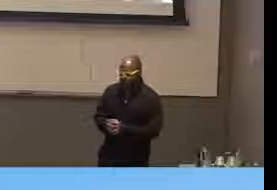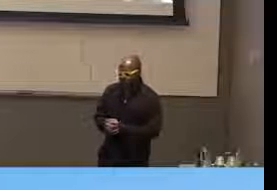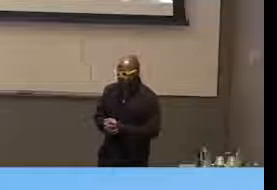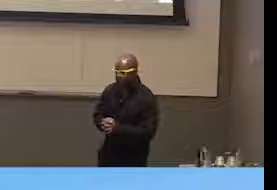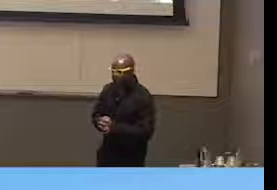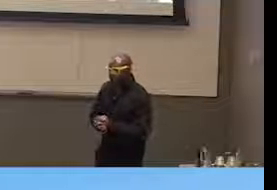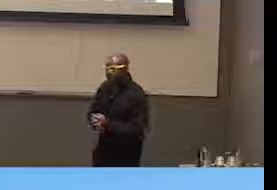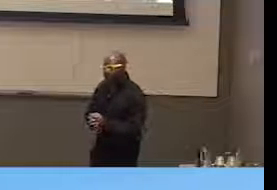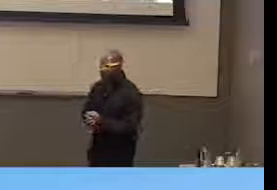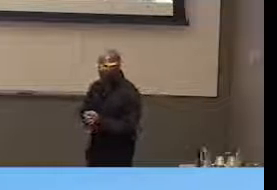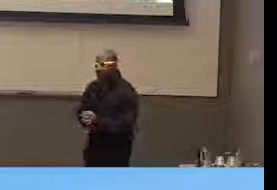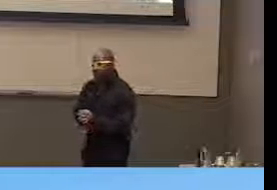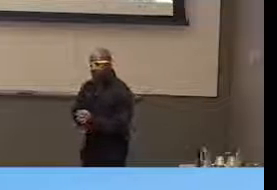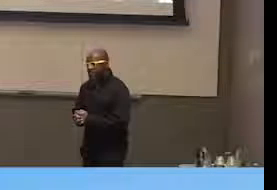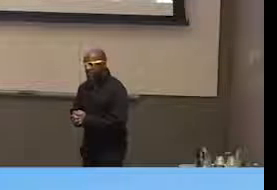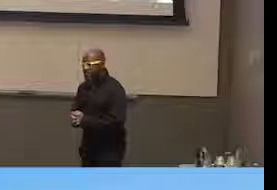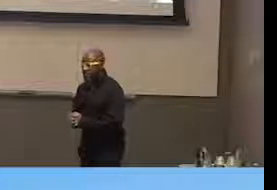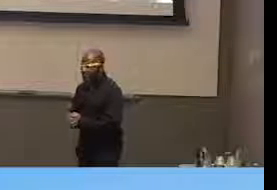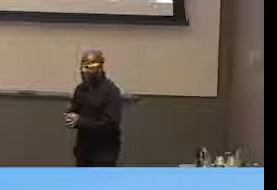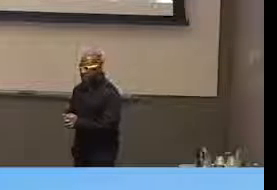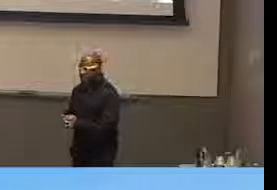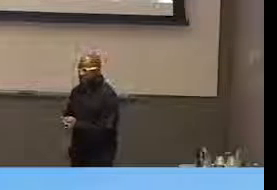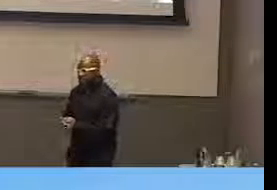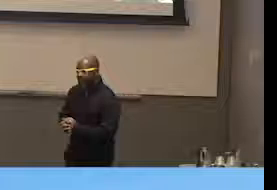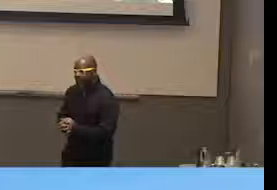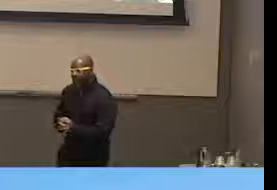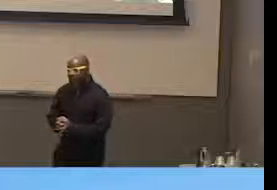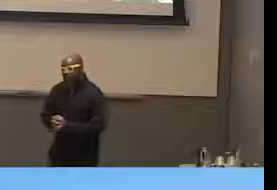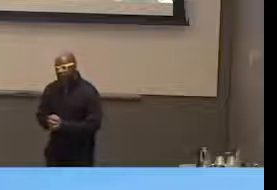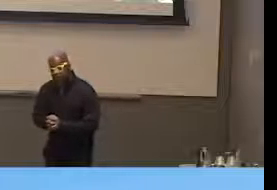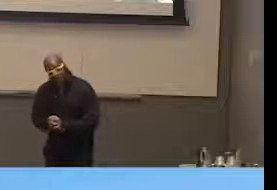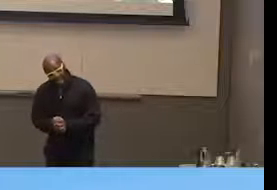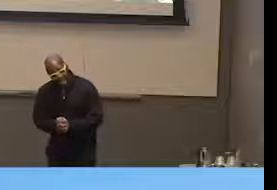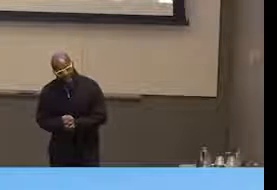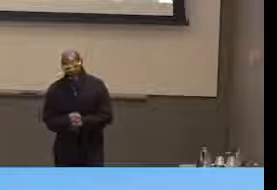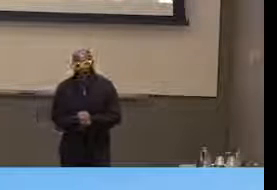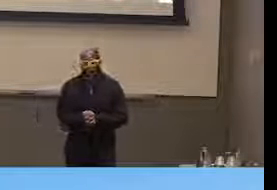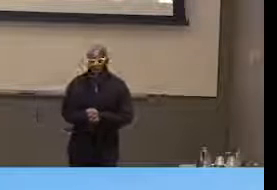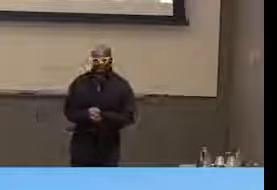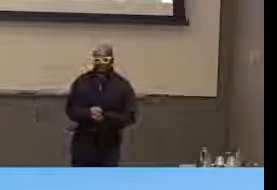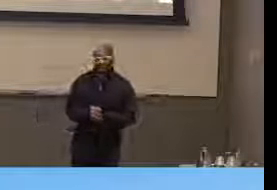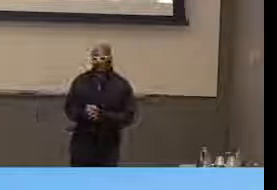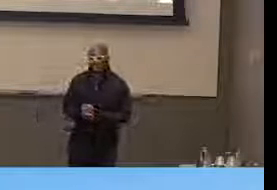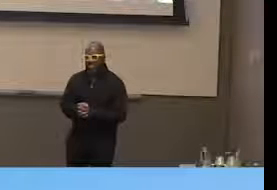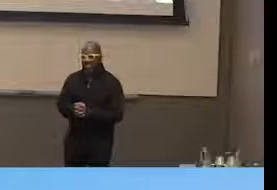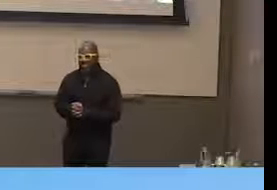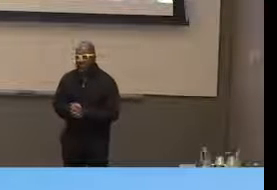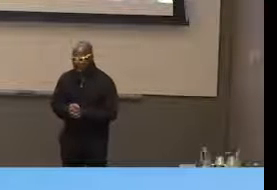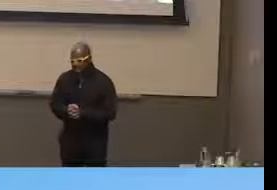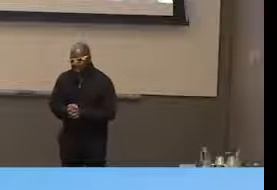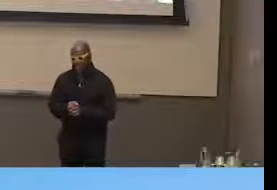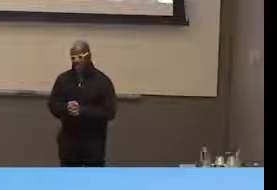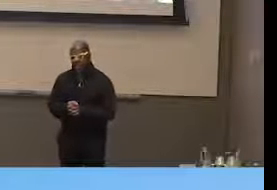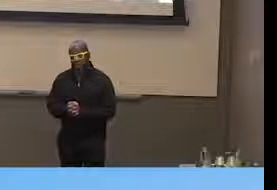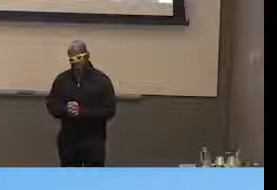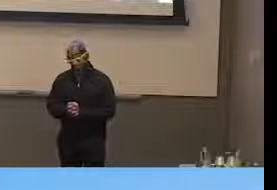versus having enough green spaces within the urban setting and thinking about population density? We have, yeah. So population density is a